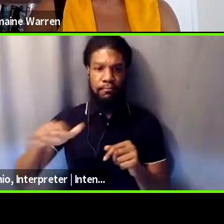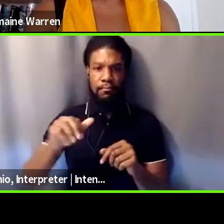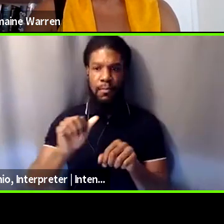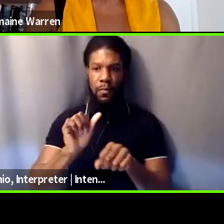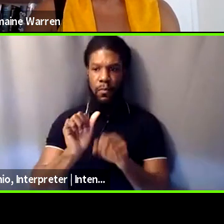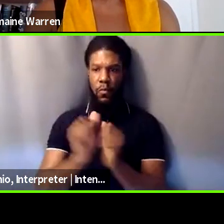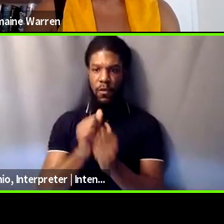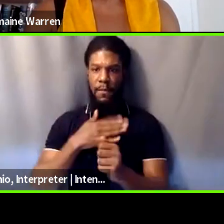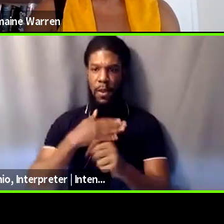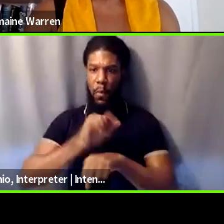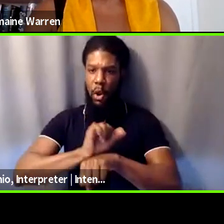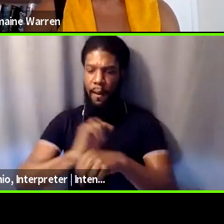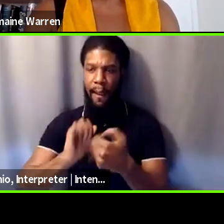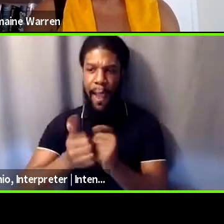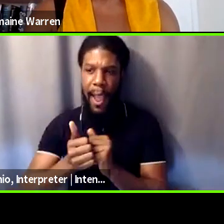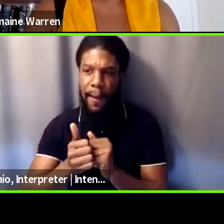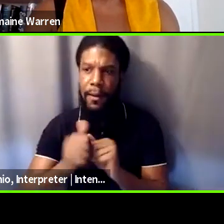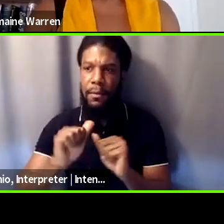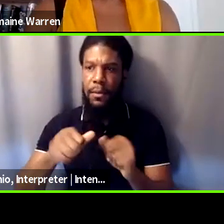I don't know, I mean.